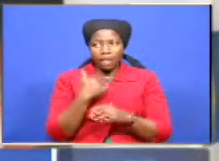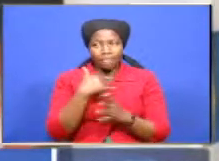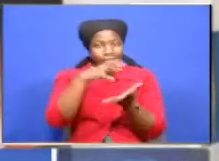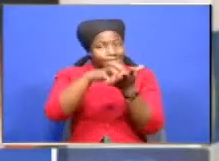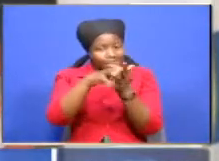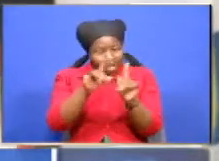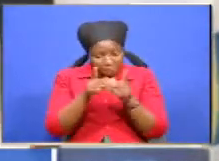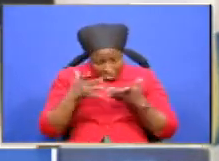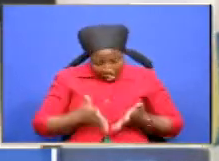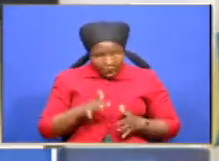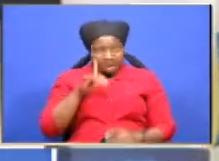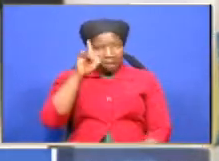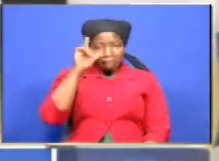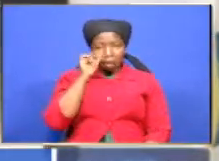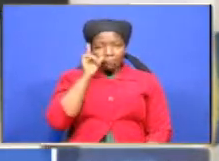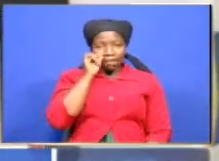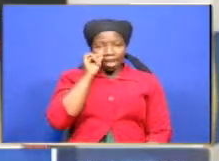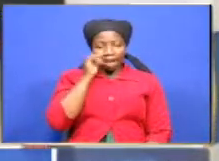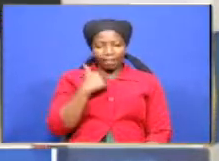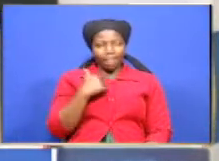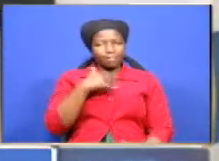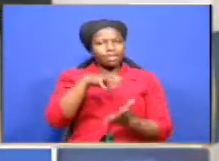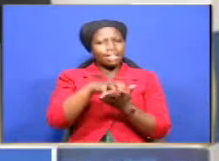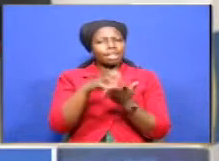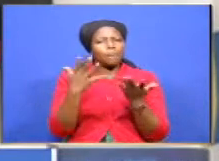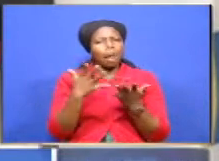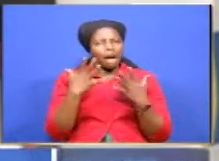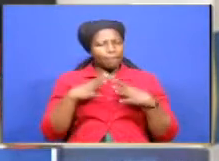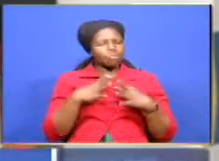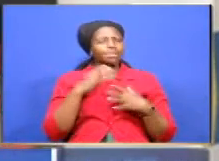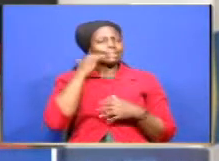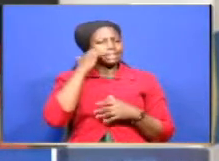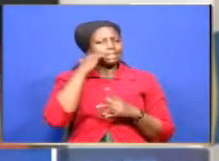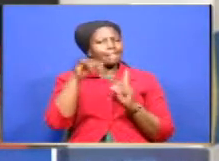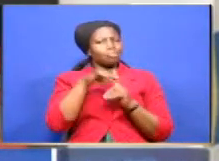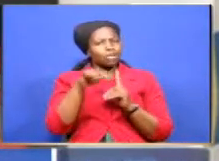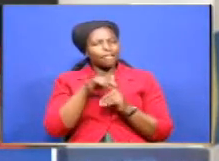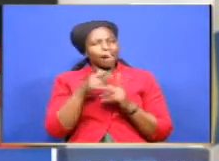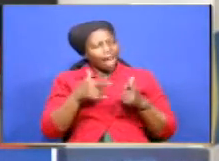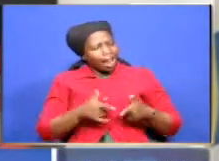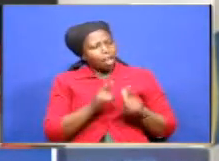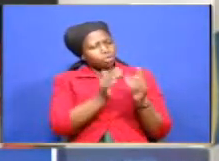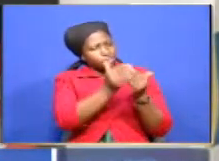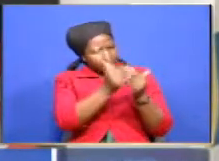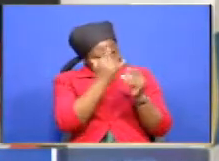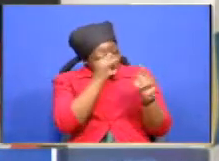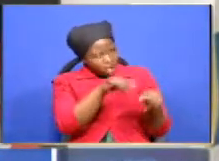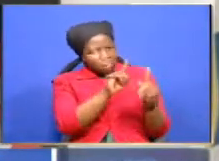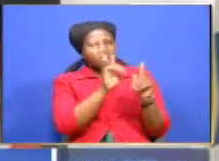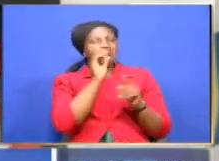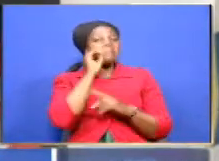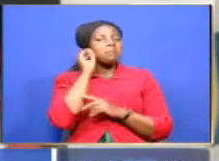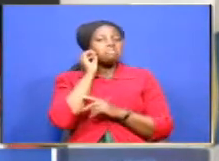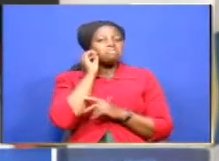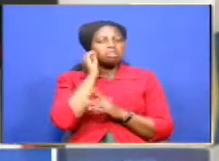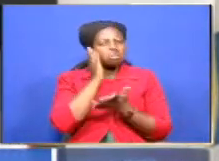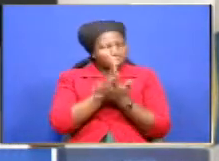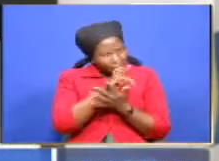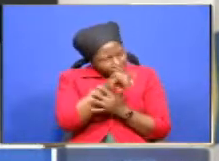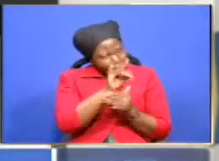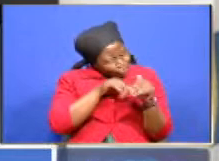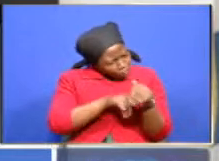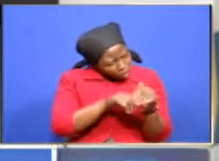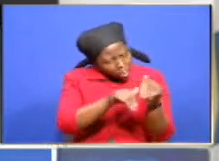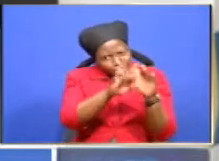even here in Mombasa, where people that were positive were allowed to look after themselves at home, and they adhered